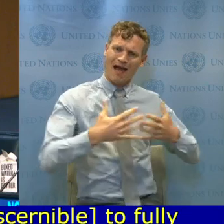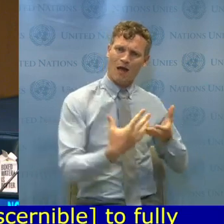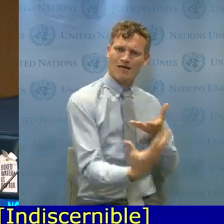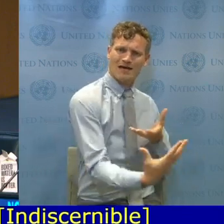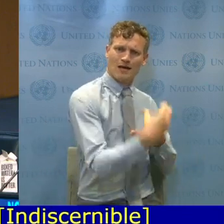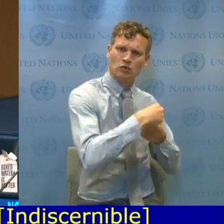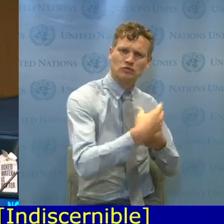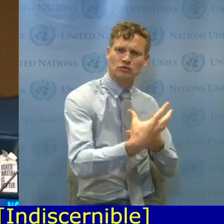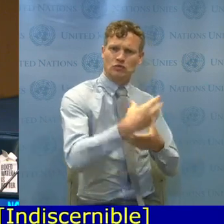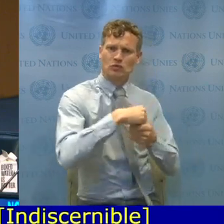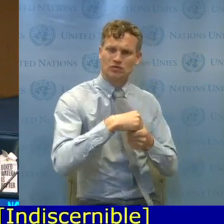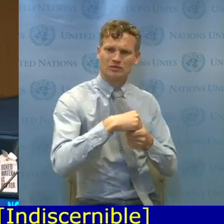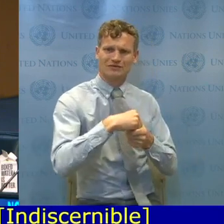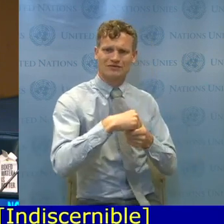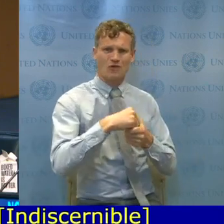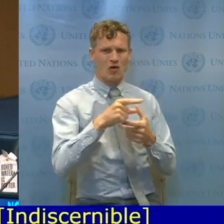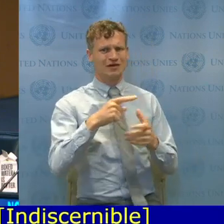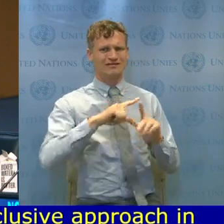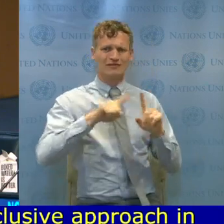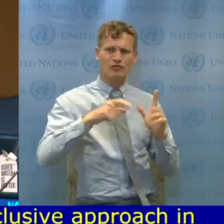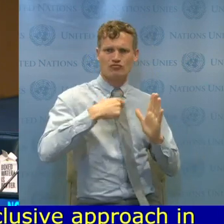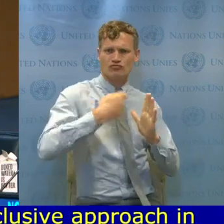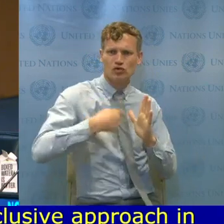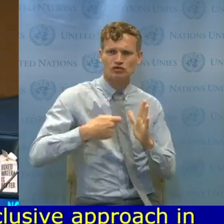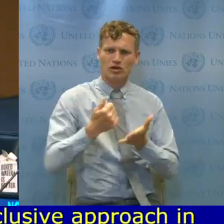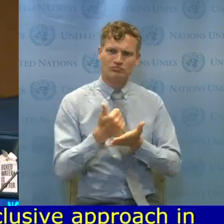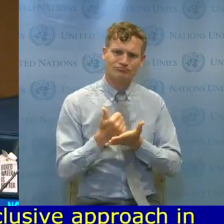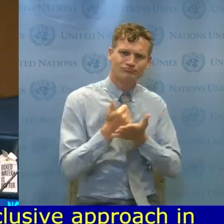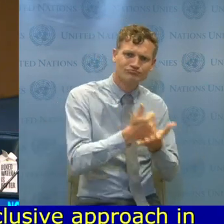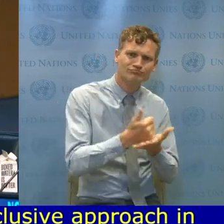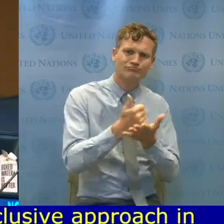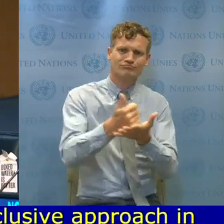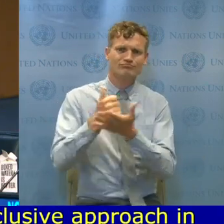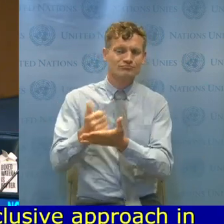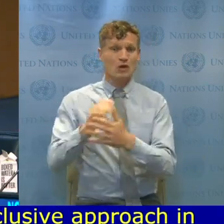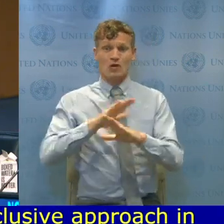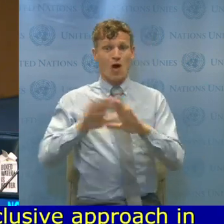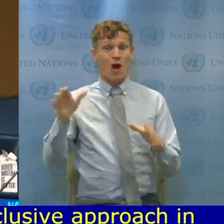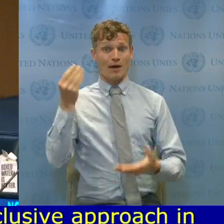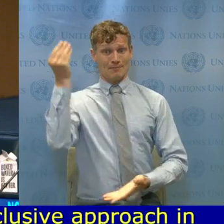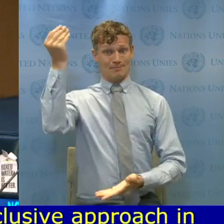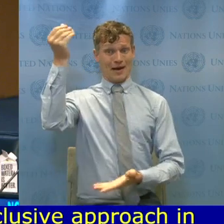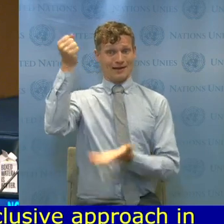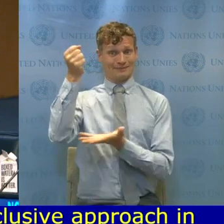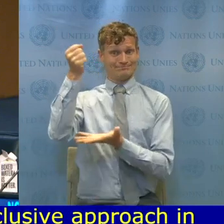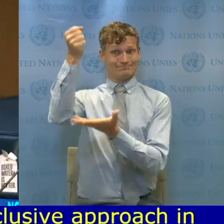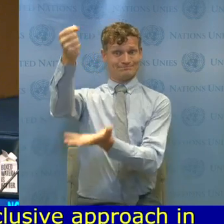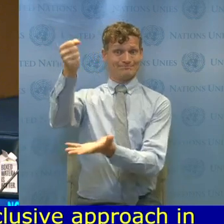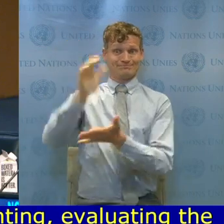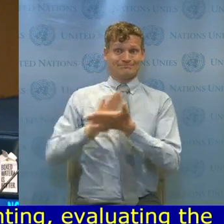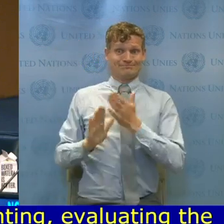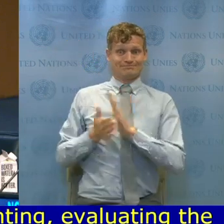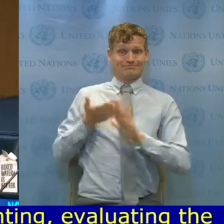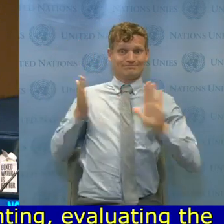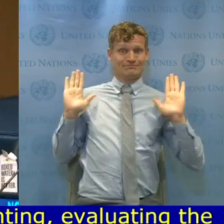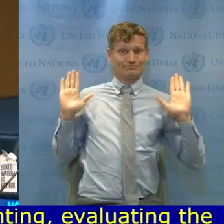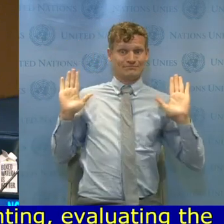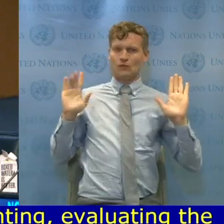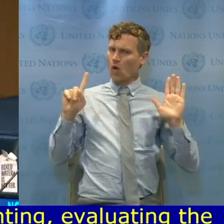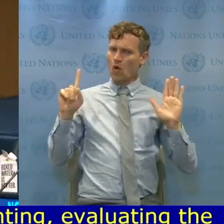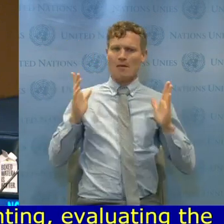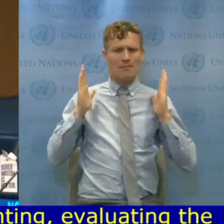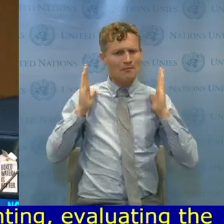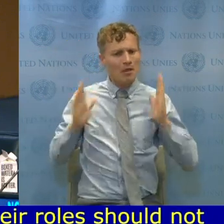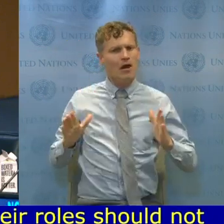and projects. Their roles should not only be limited to financial or technical assistance, but their employees and national partners should demonstrate